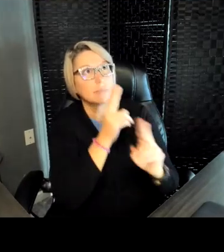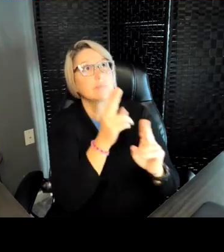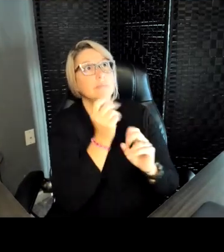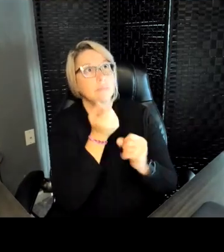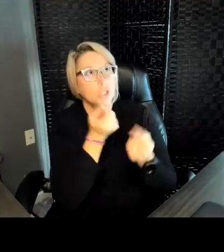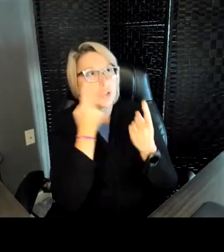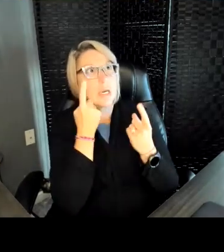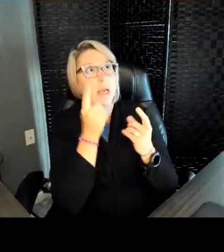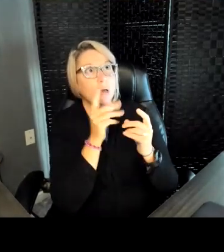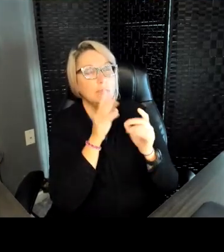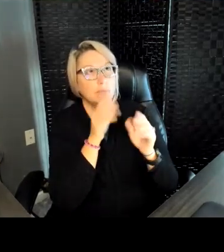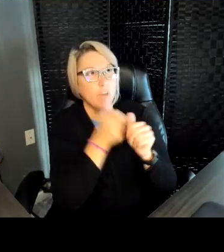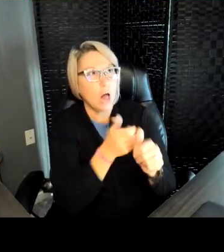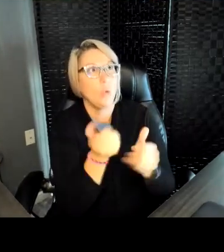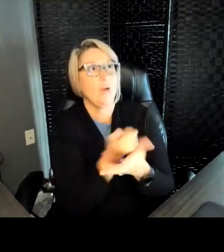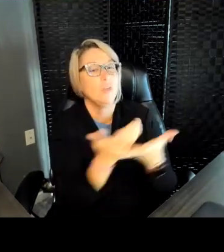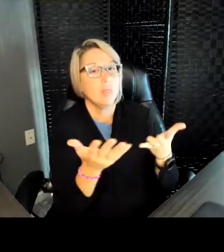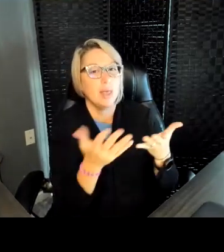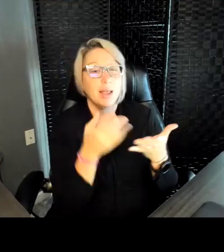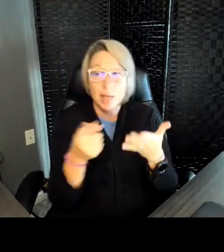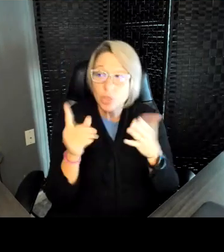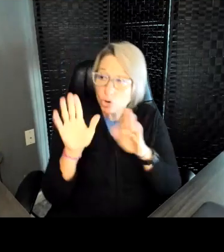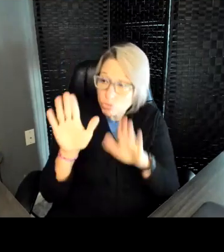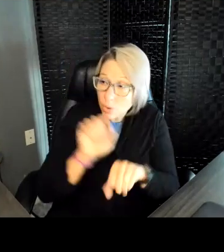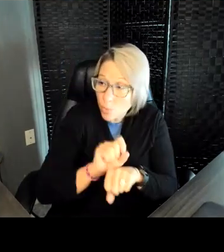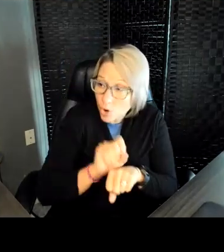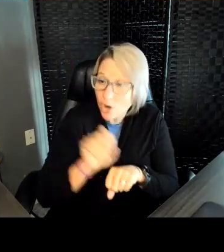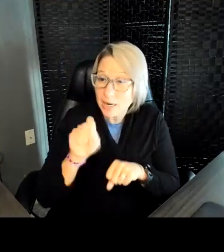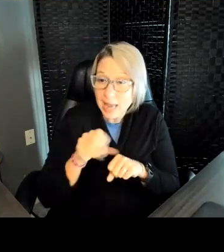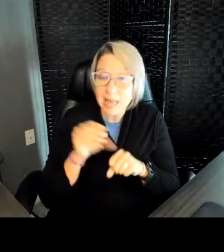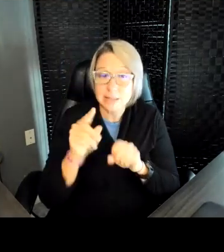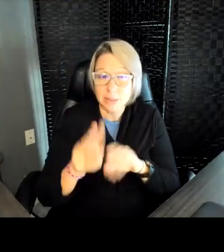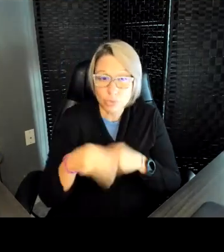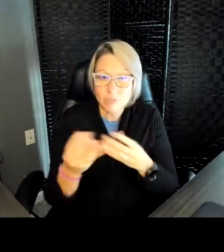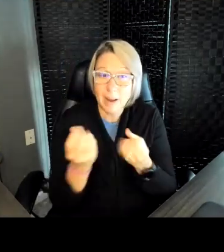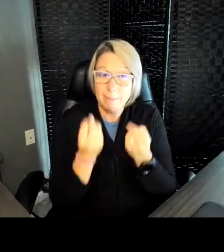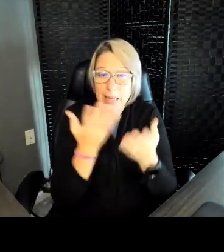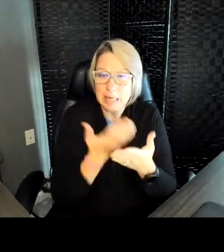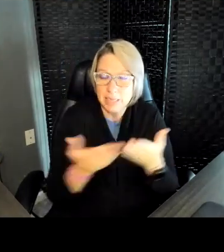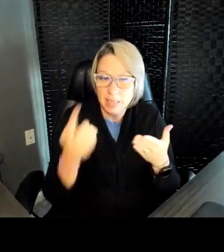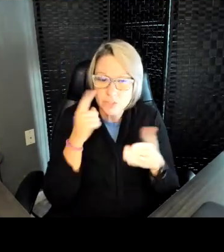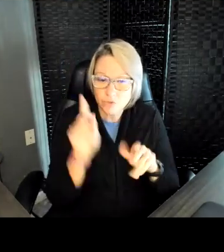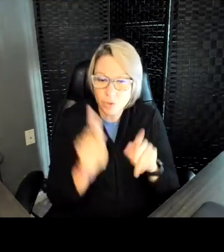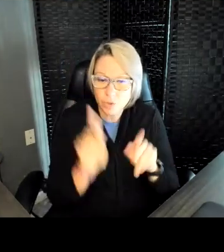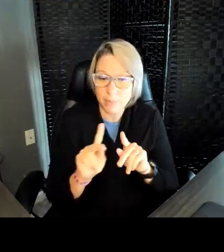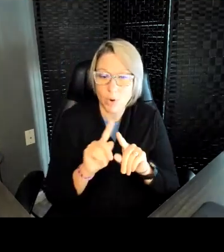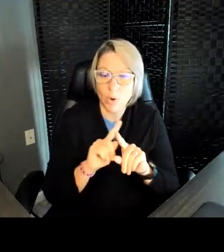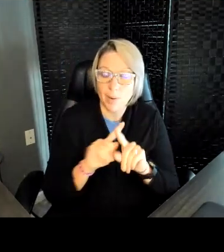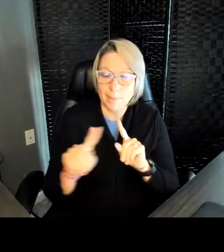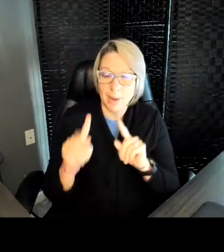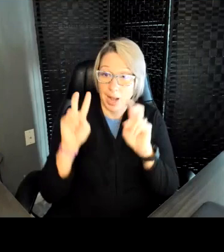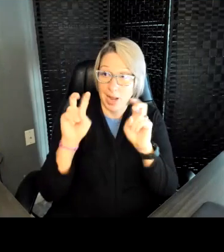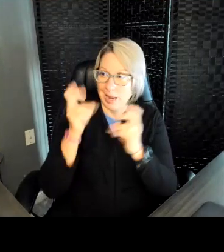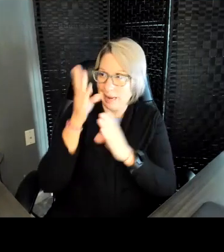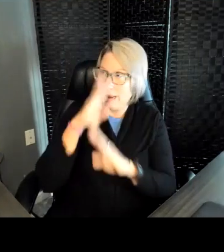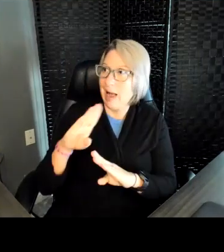people and provide a lot of good things for a lot of people. But when you're told by God himself that you have